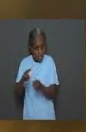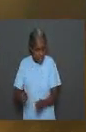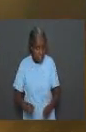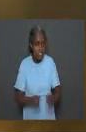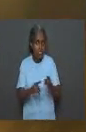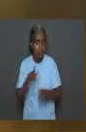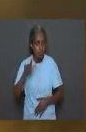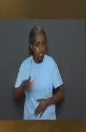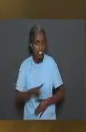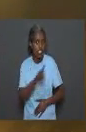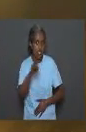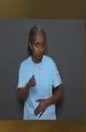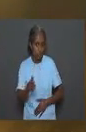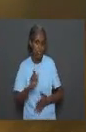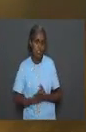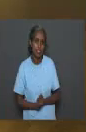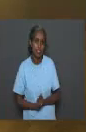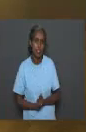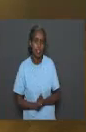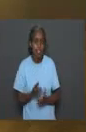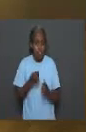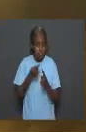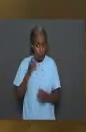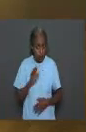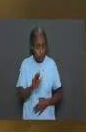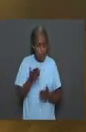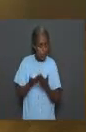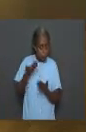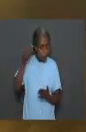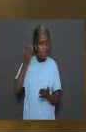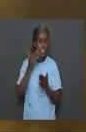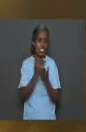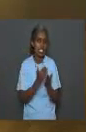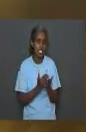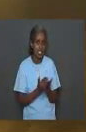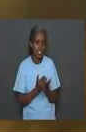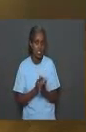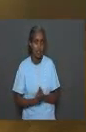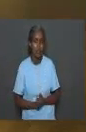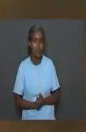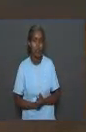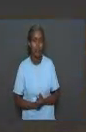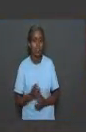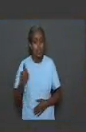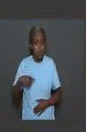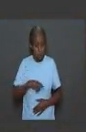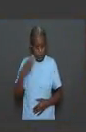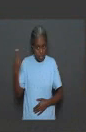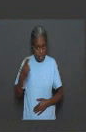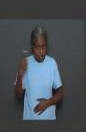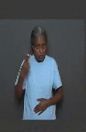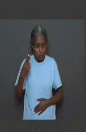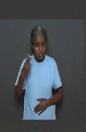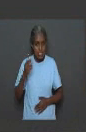solve systems of linear equations from your previous lessons. We